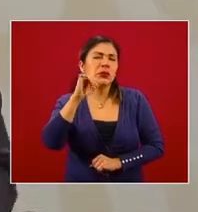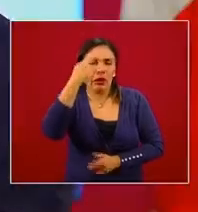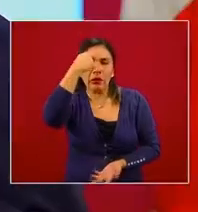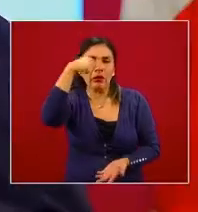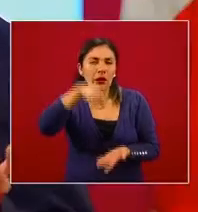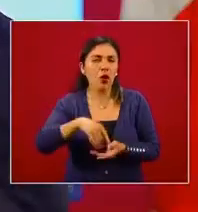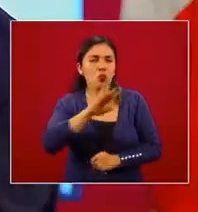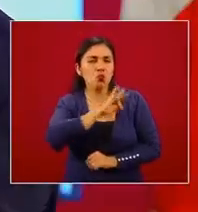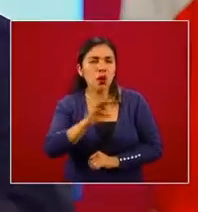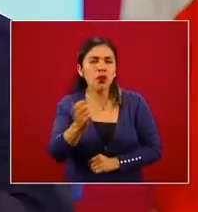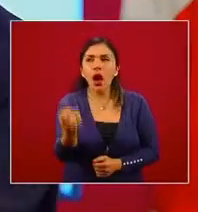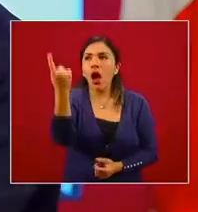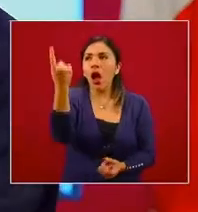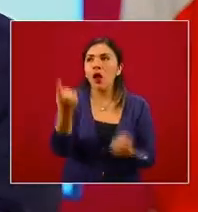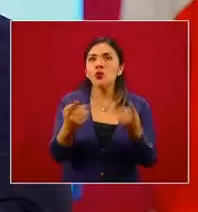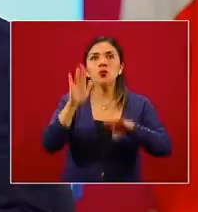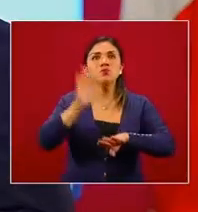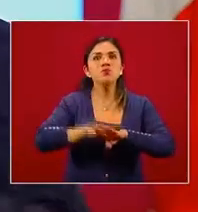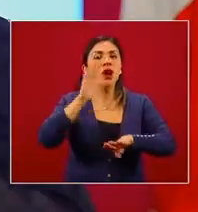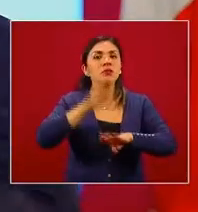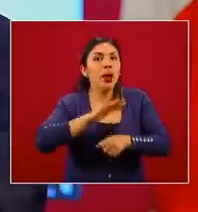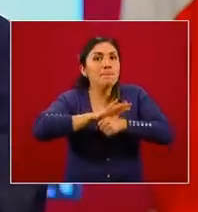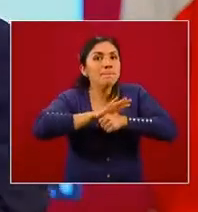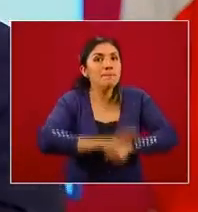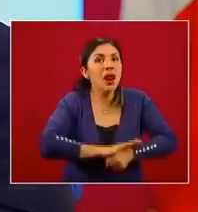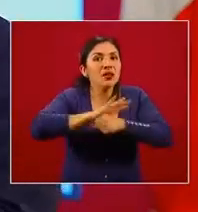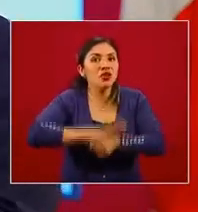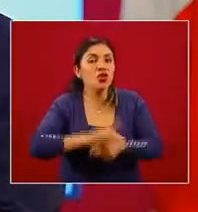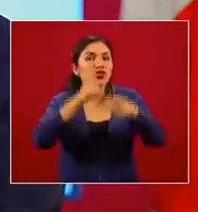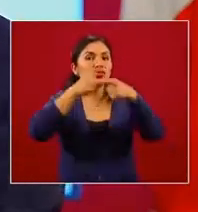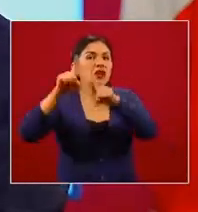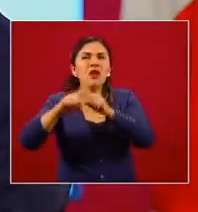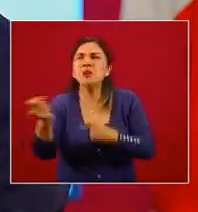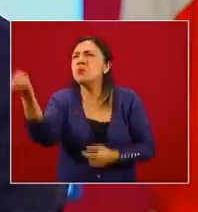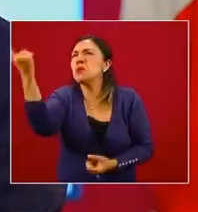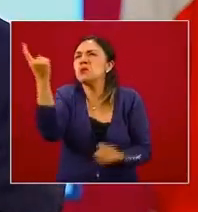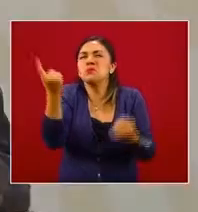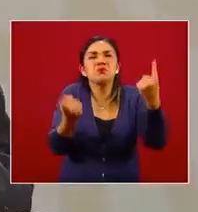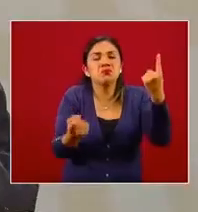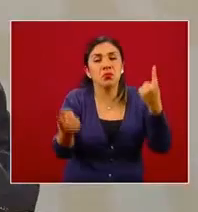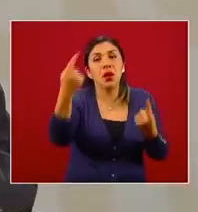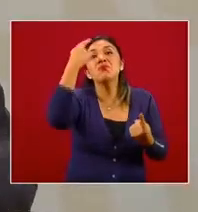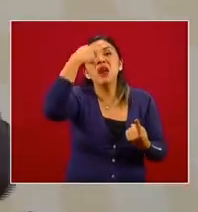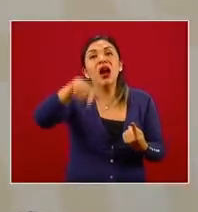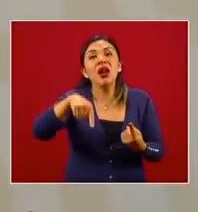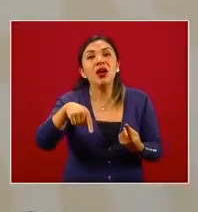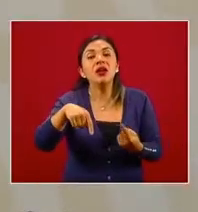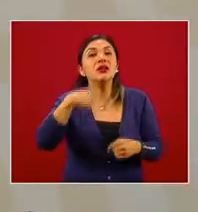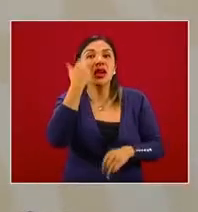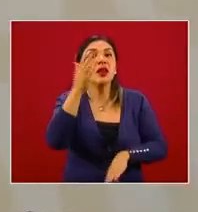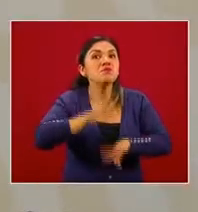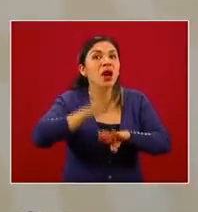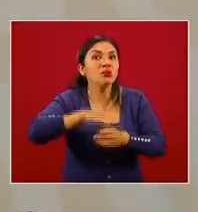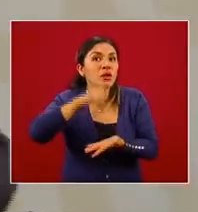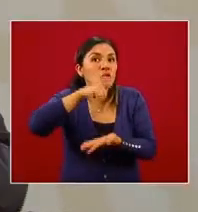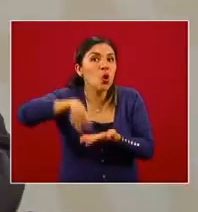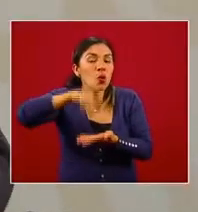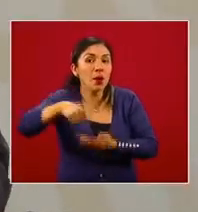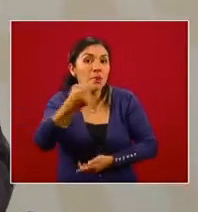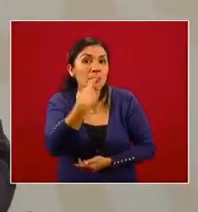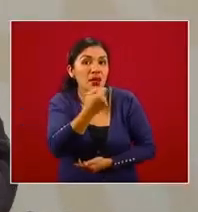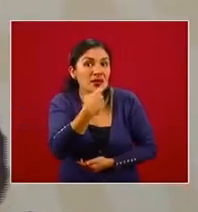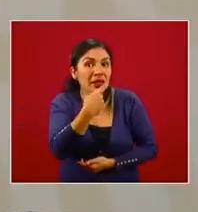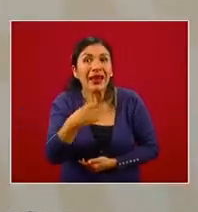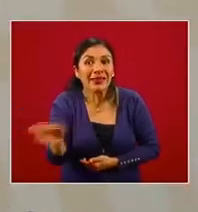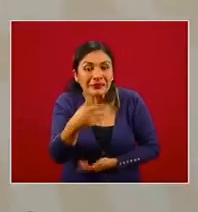Because I have to comment to you that it wouldn't be unusual to have different types of people trying